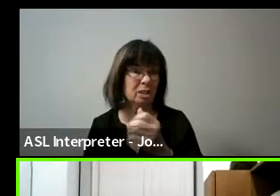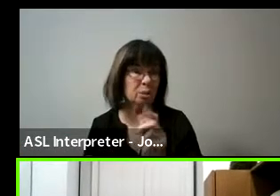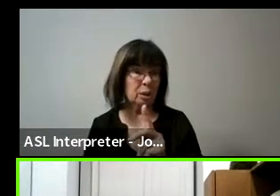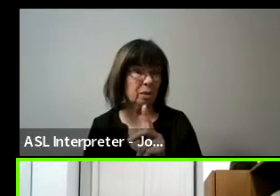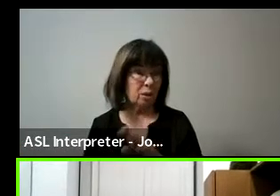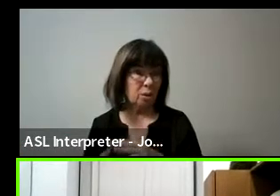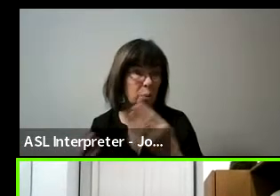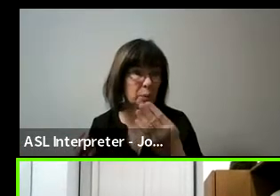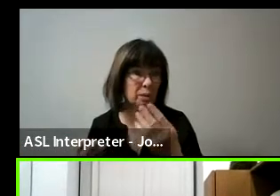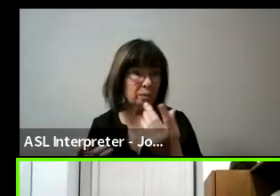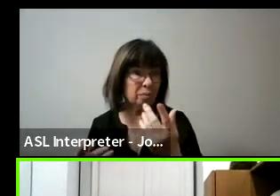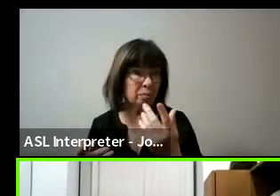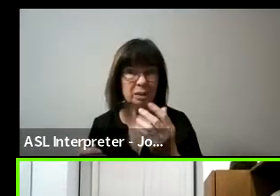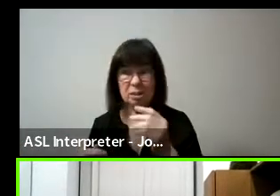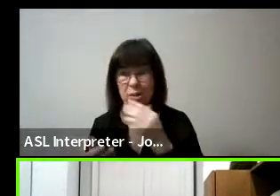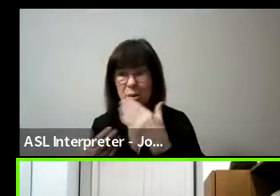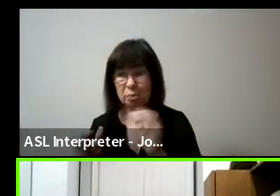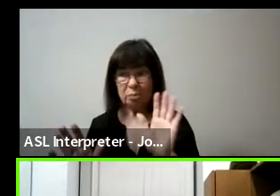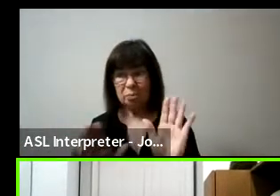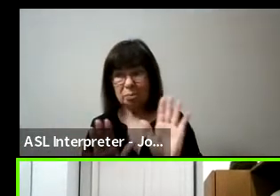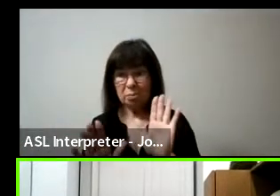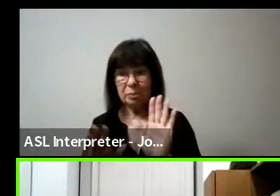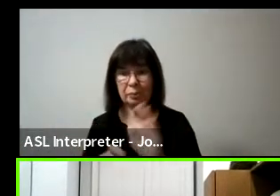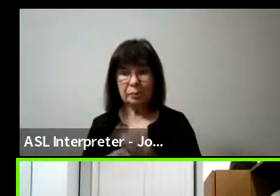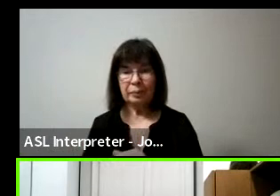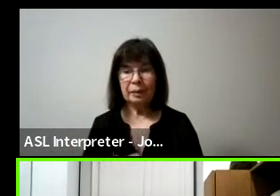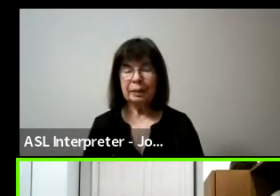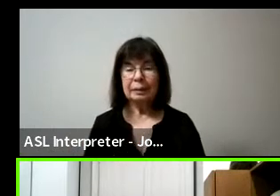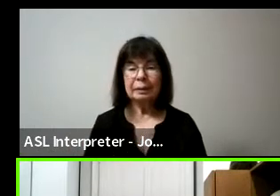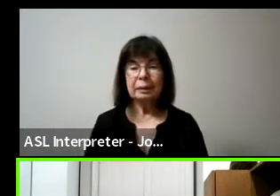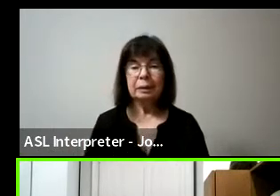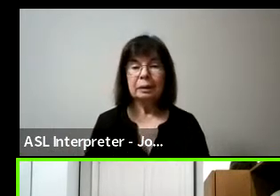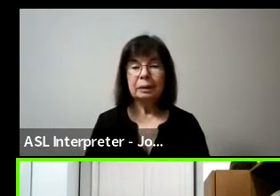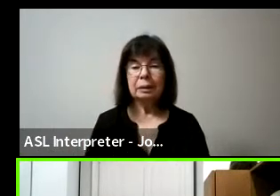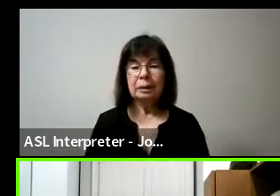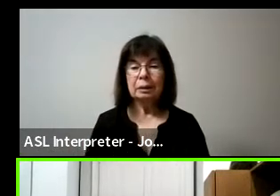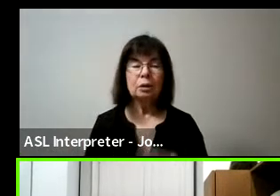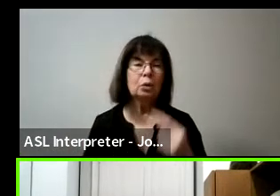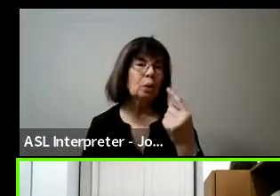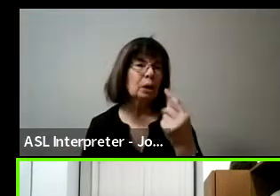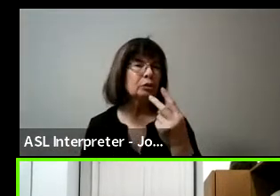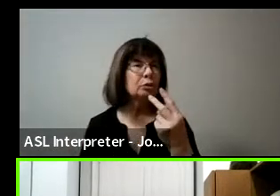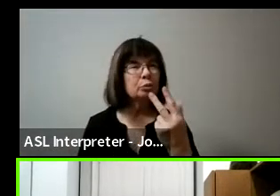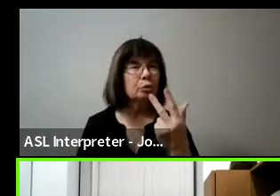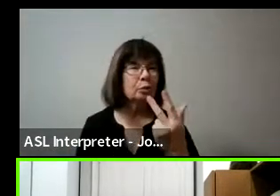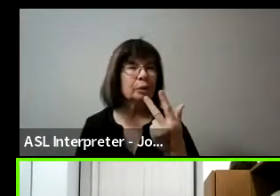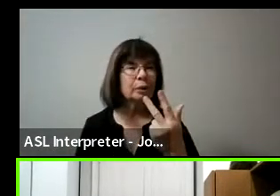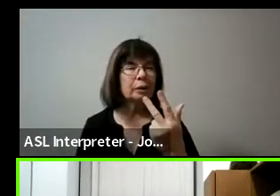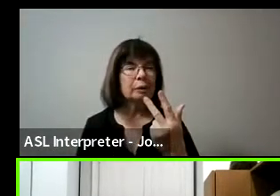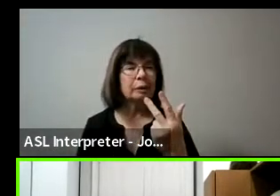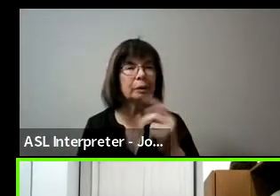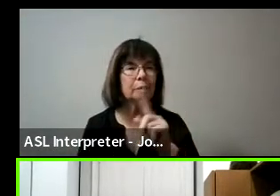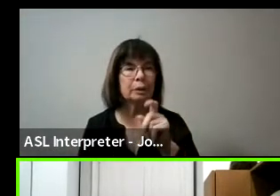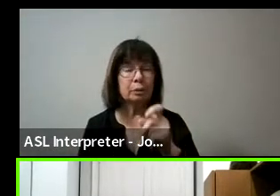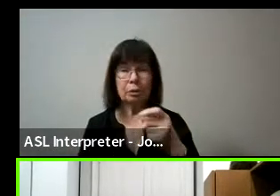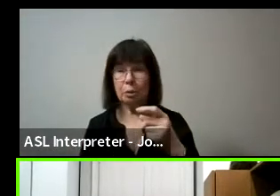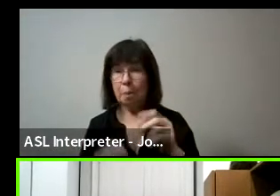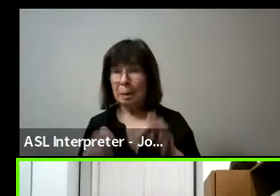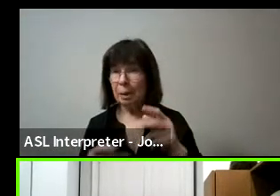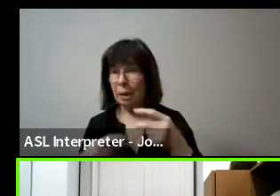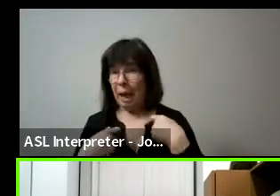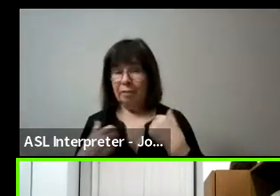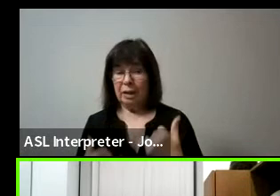everyone? All right. So what 1 or 2 or 3 questions do folks have right